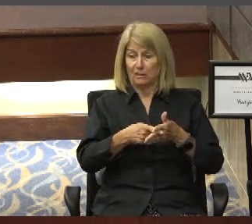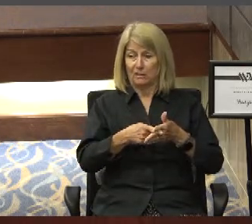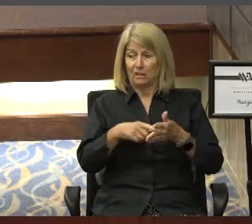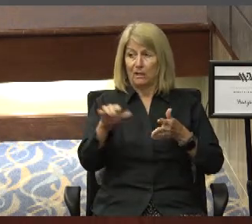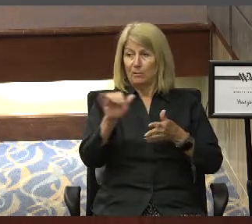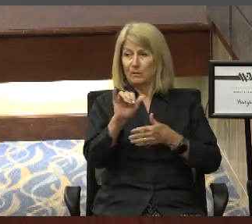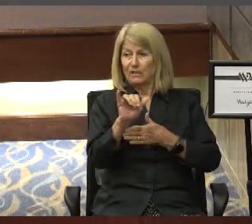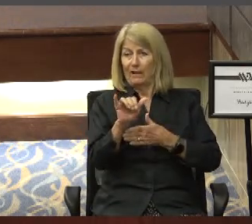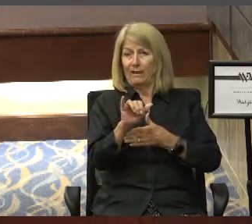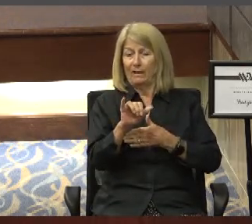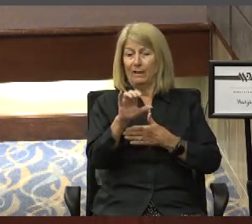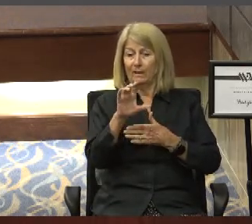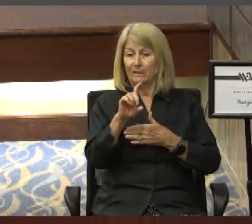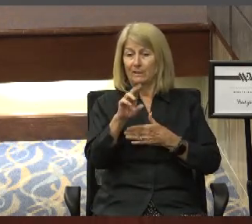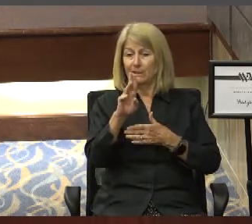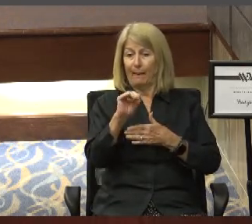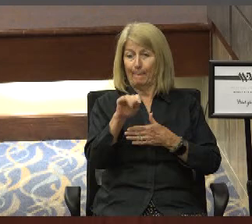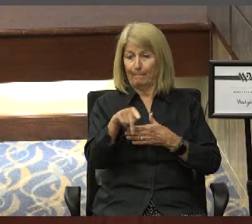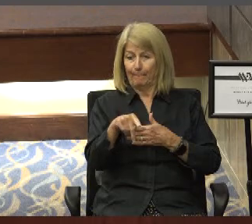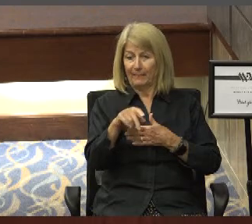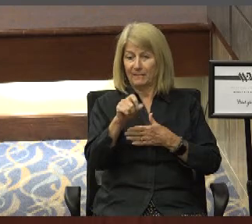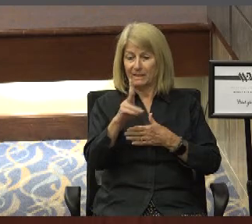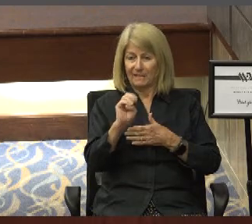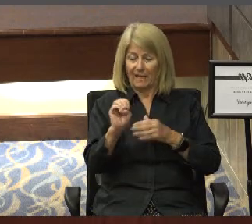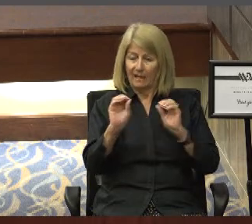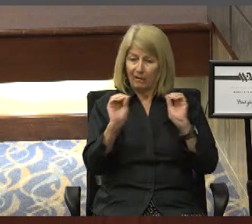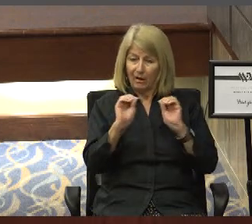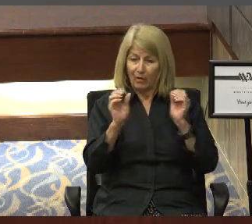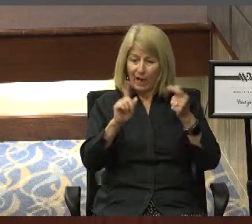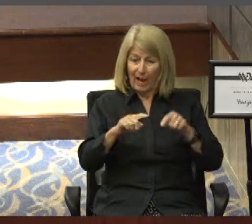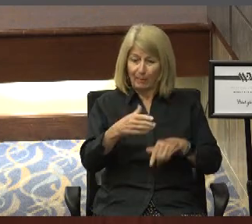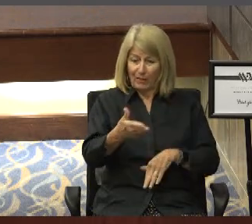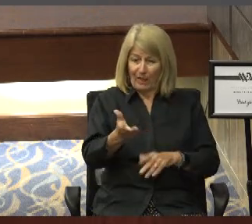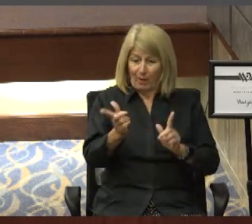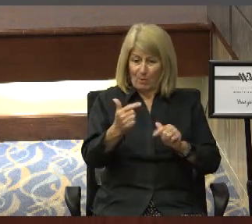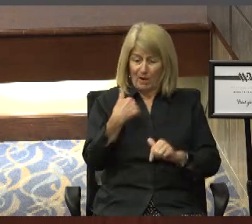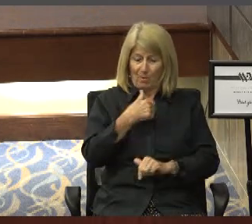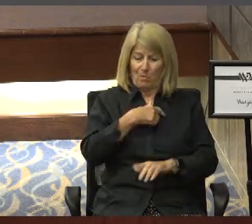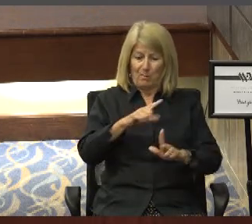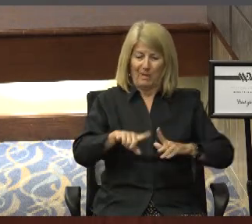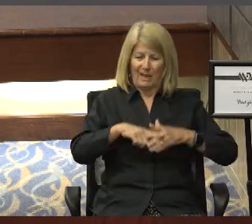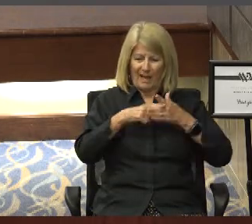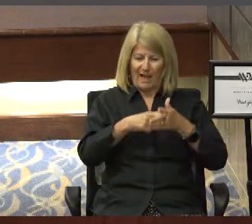site. Let's face it, there was nothing going on there. So it's so